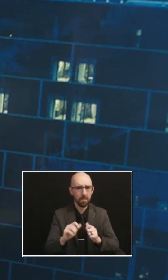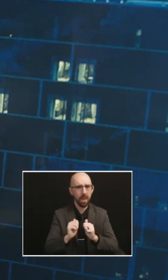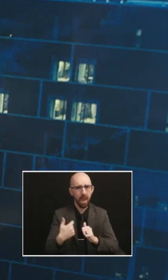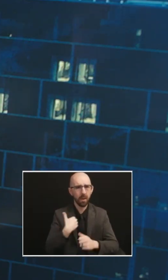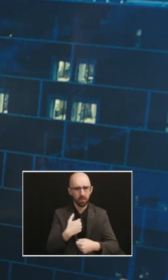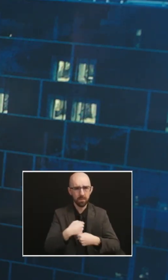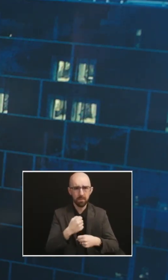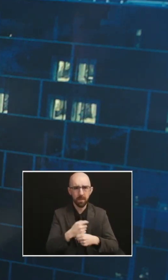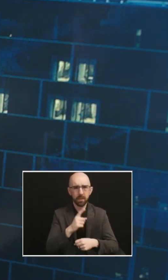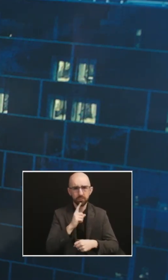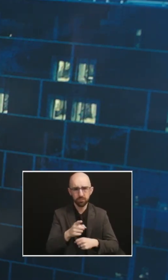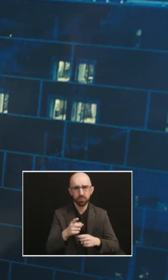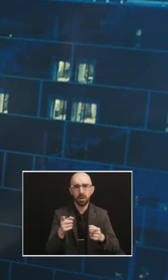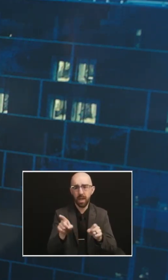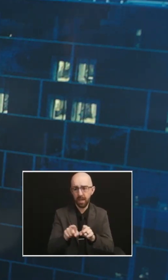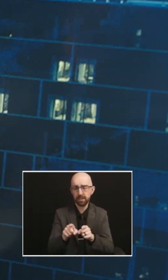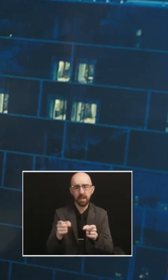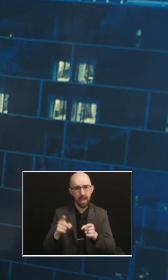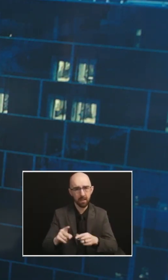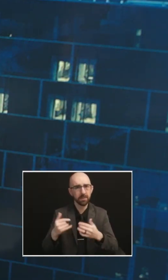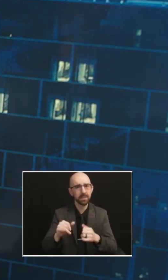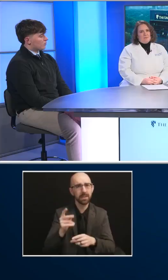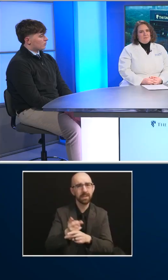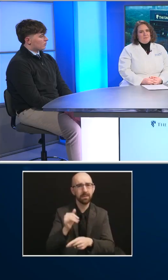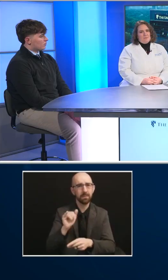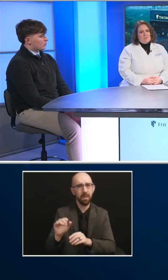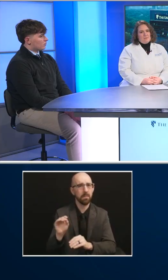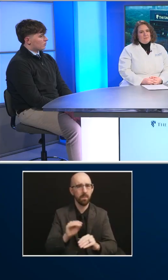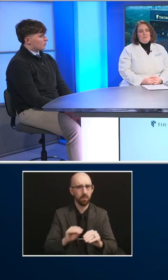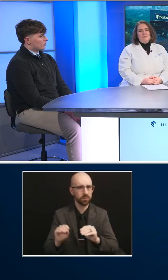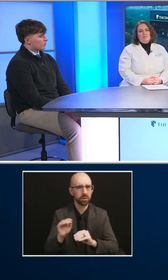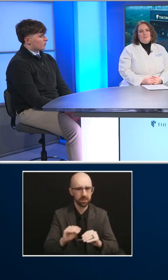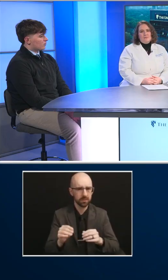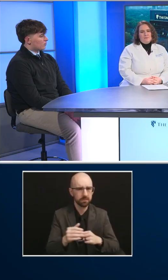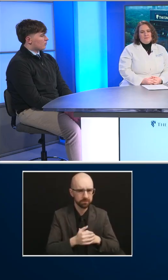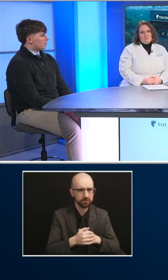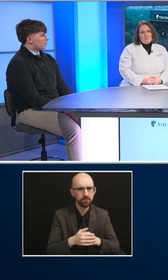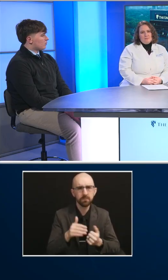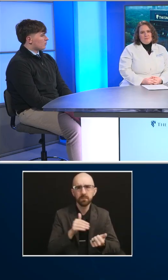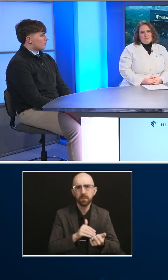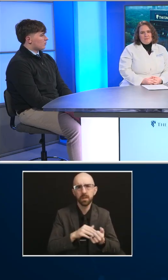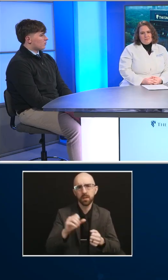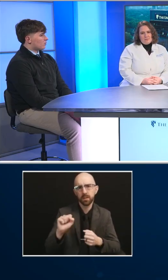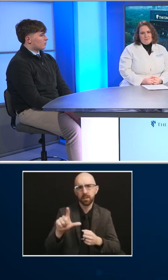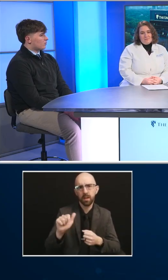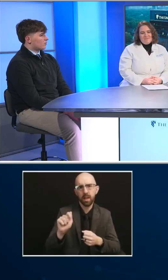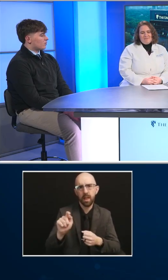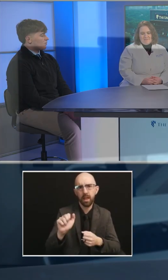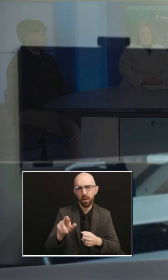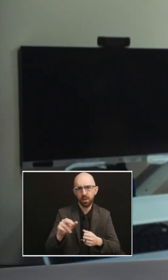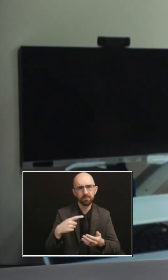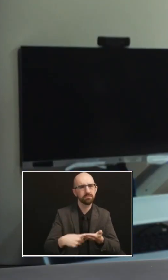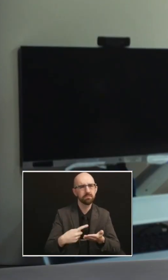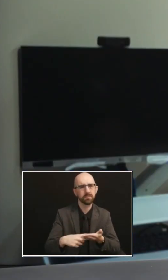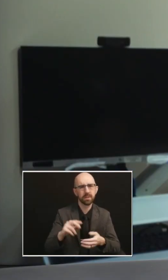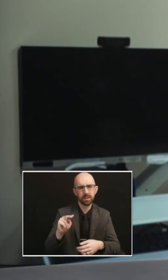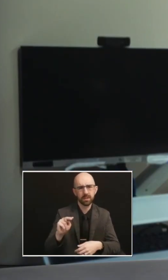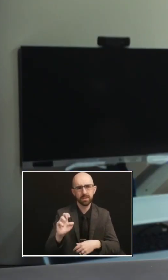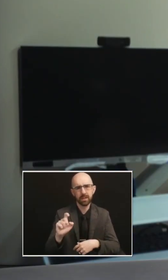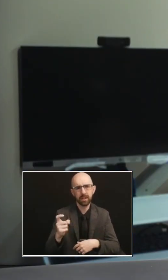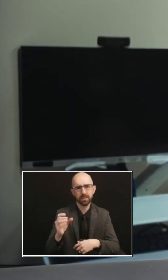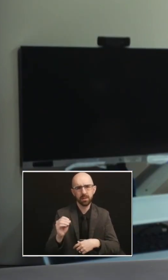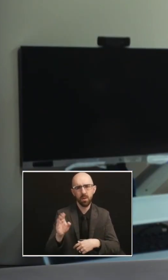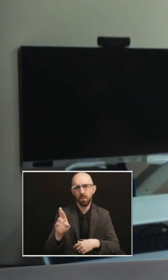they're occurring, we still maintain that motion? Dr. Slater, let's talk about Nexobrid, that topical